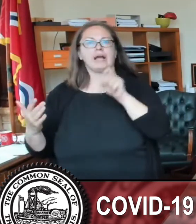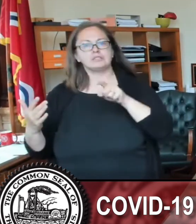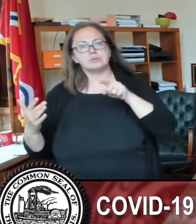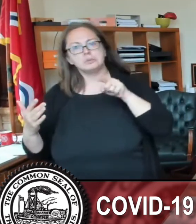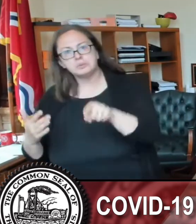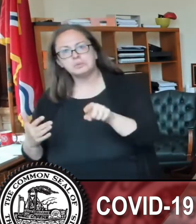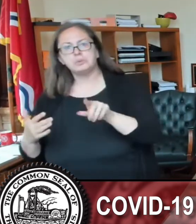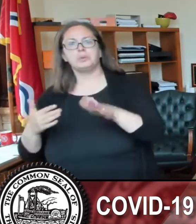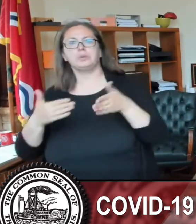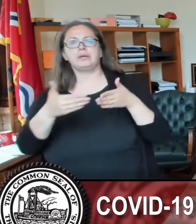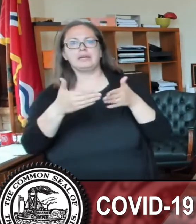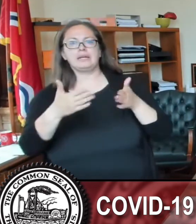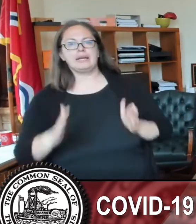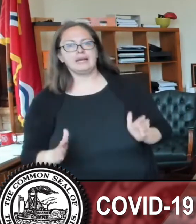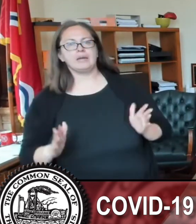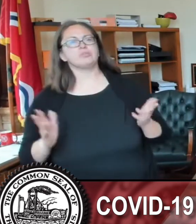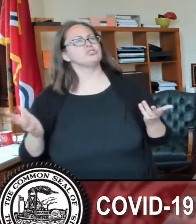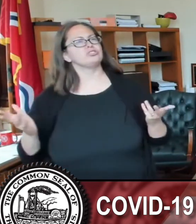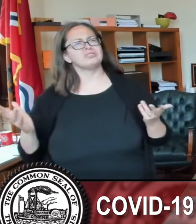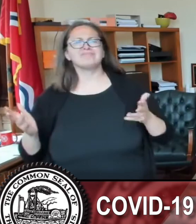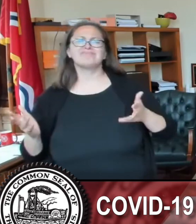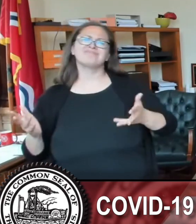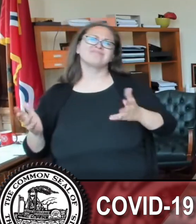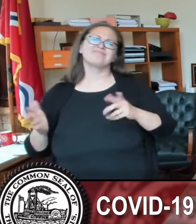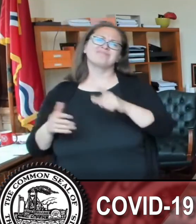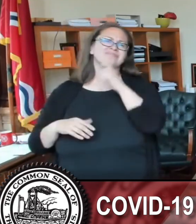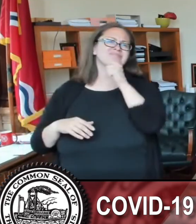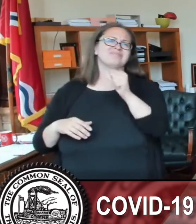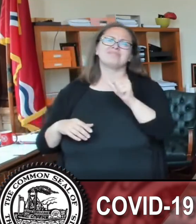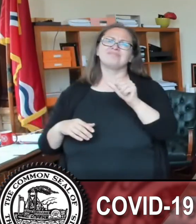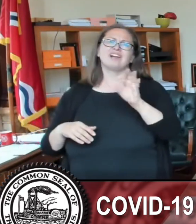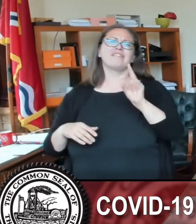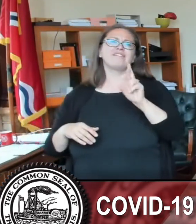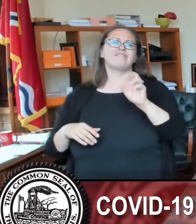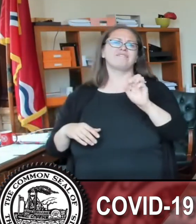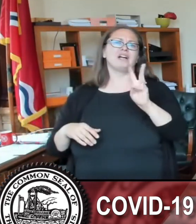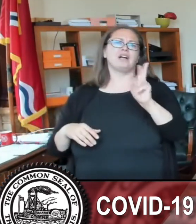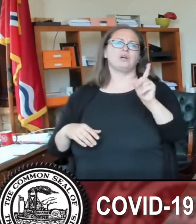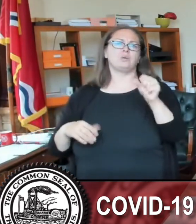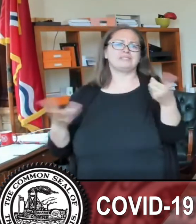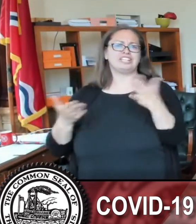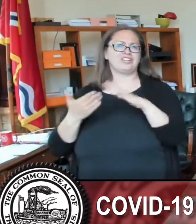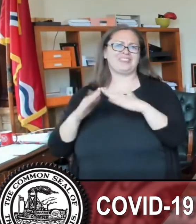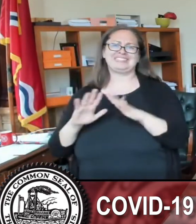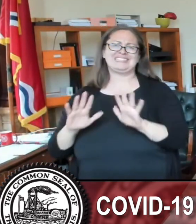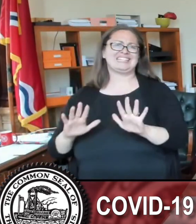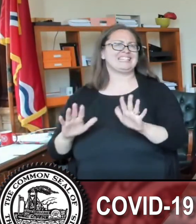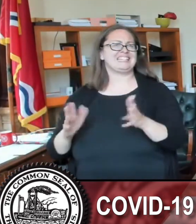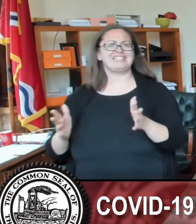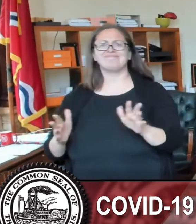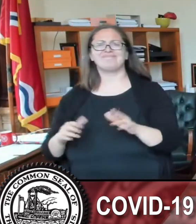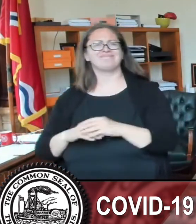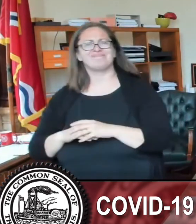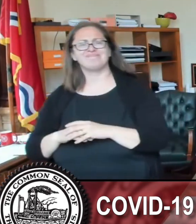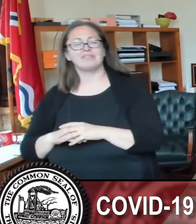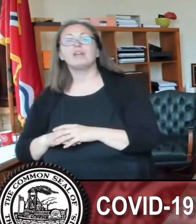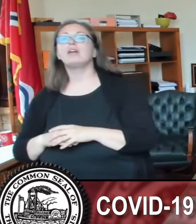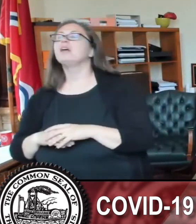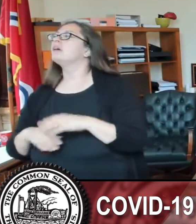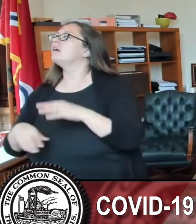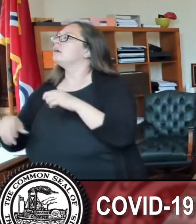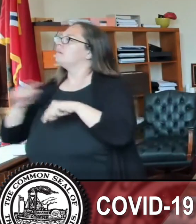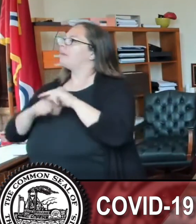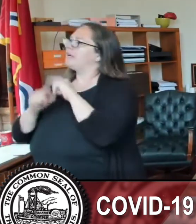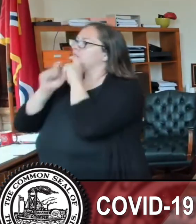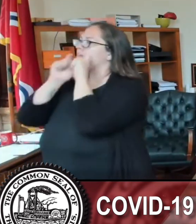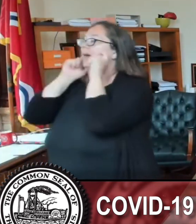your neighbors to just don't shoot off fireworks in our city. Last question we have, Mayor, back to masks,